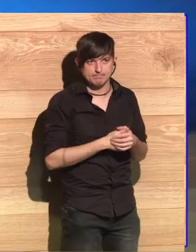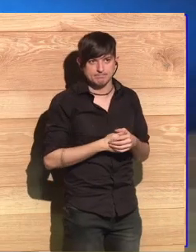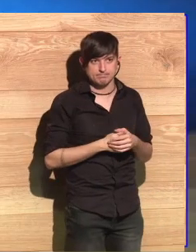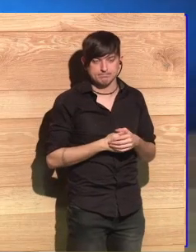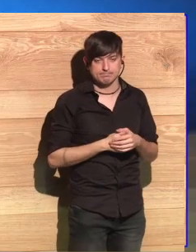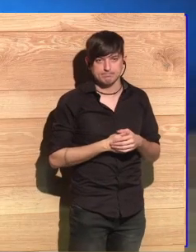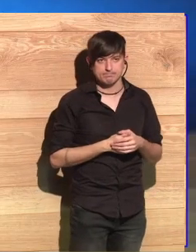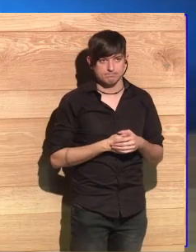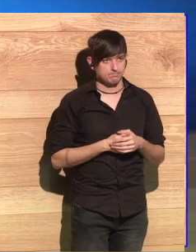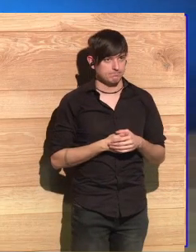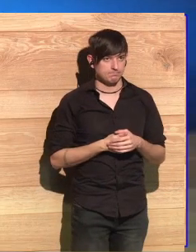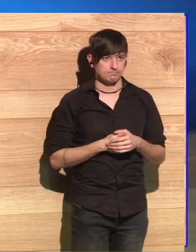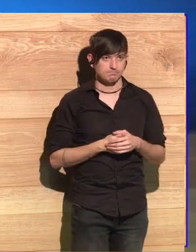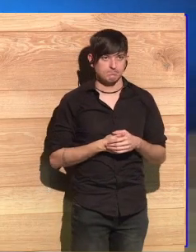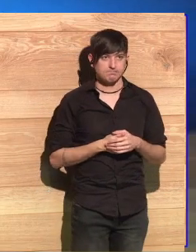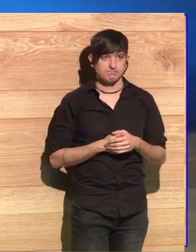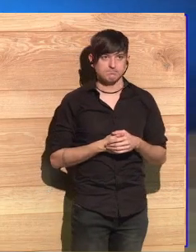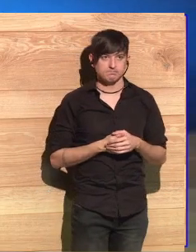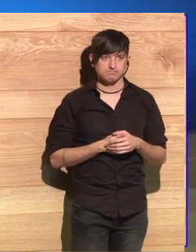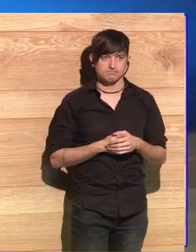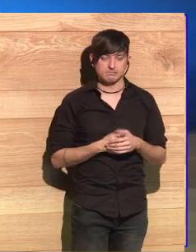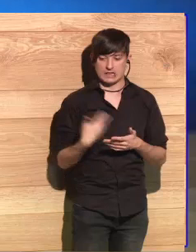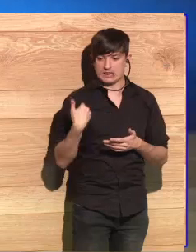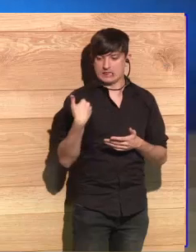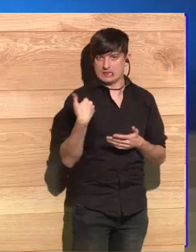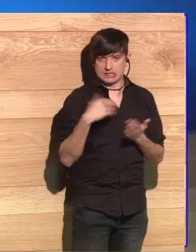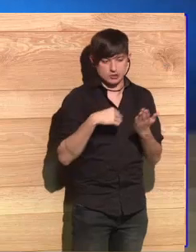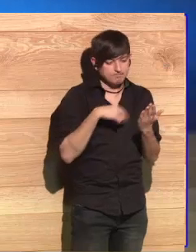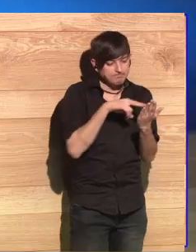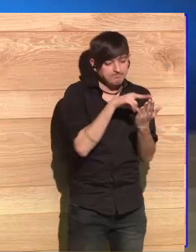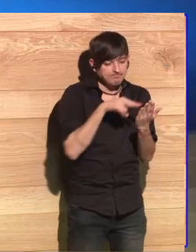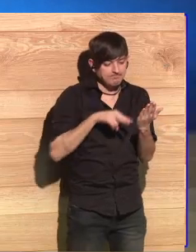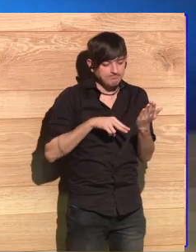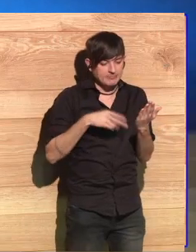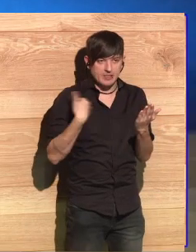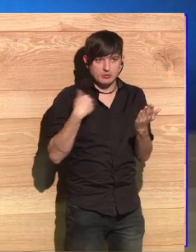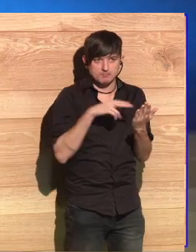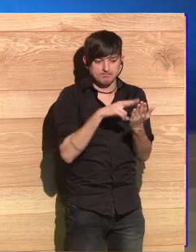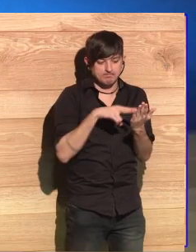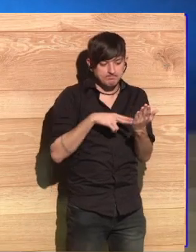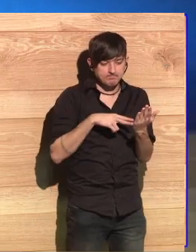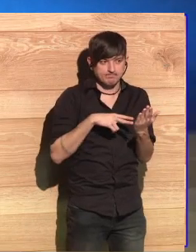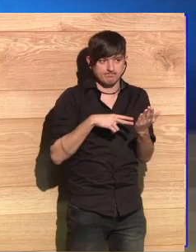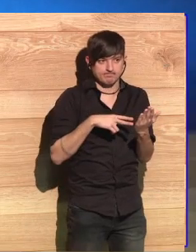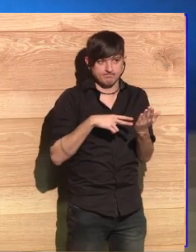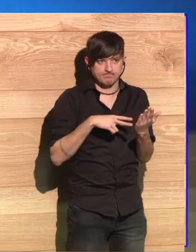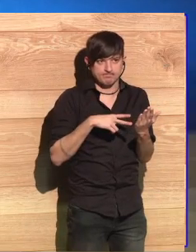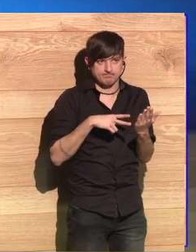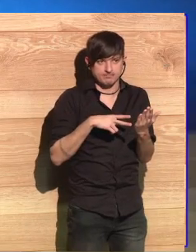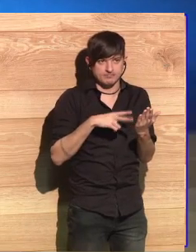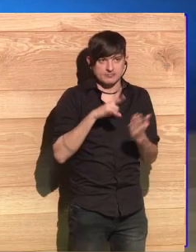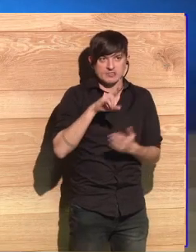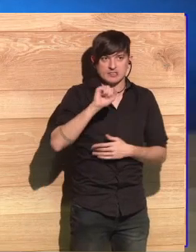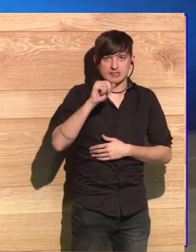Yeah, but you know, I read something recently by the English novelist Rachel Cusk, and she was talking